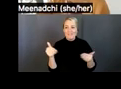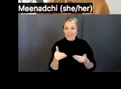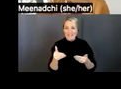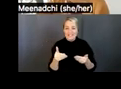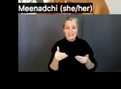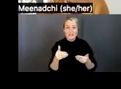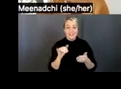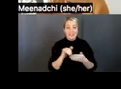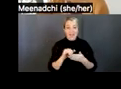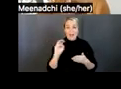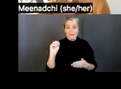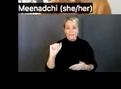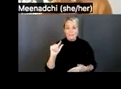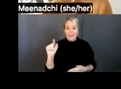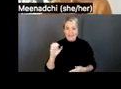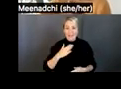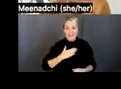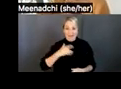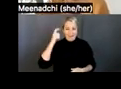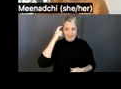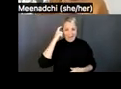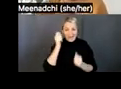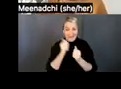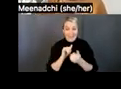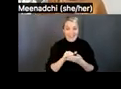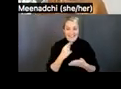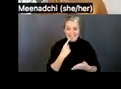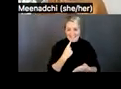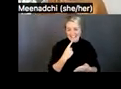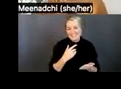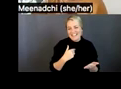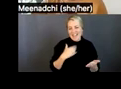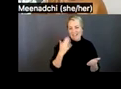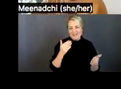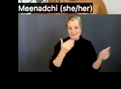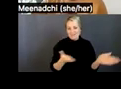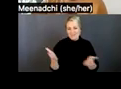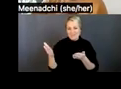the maze of my mind. So with that said, I'm going to take us in.